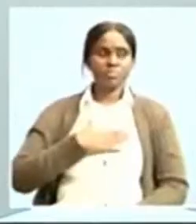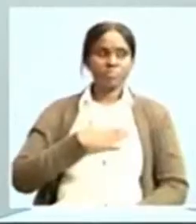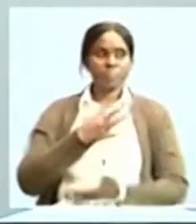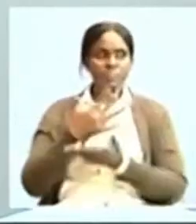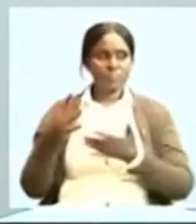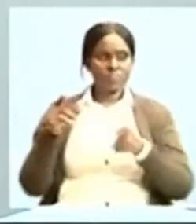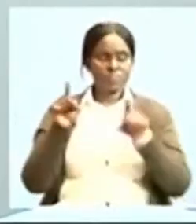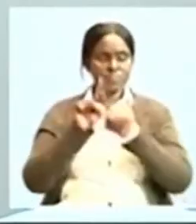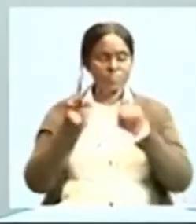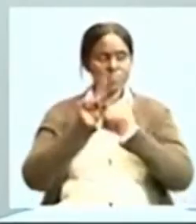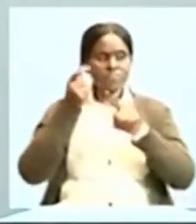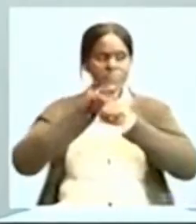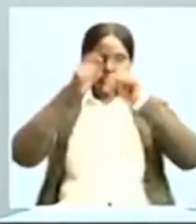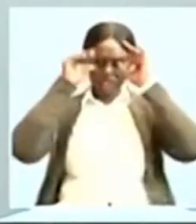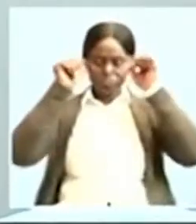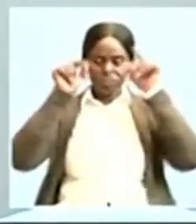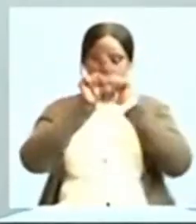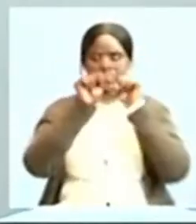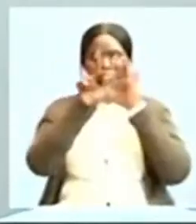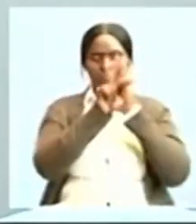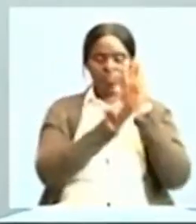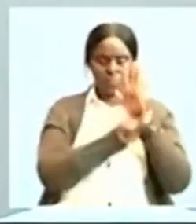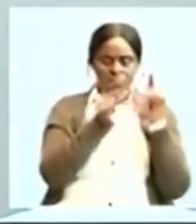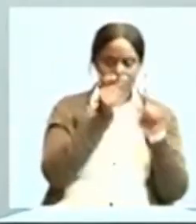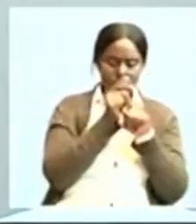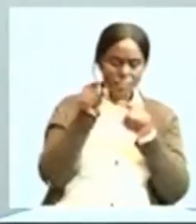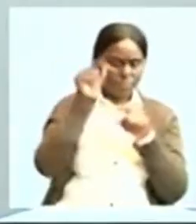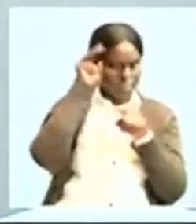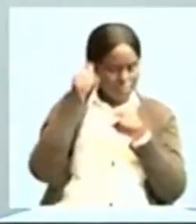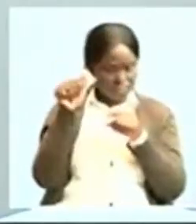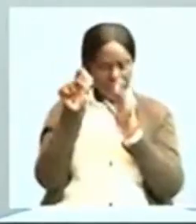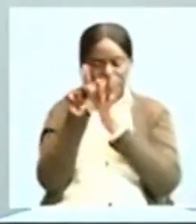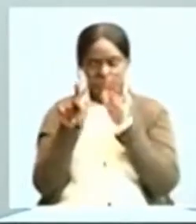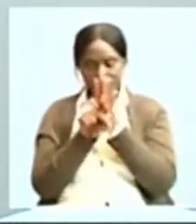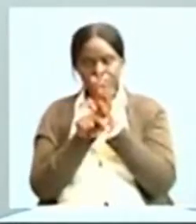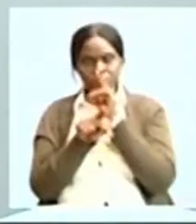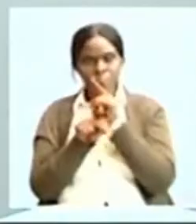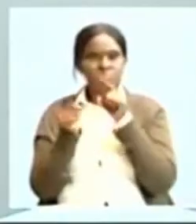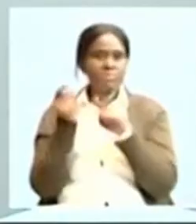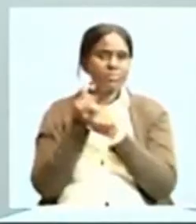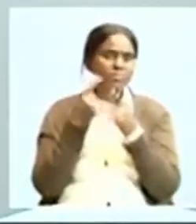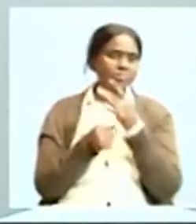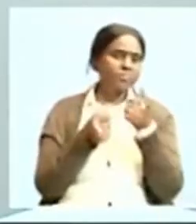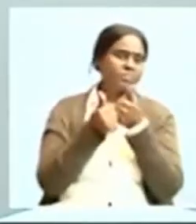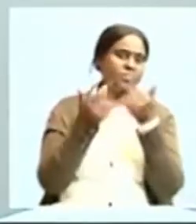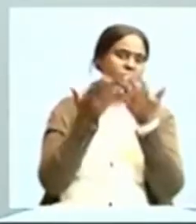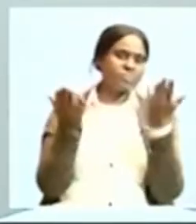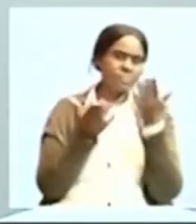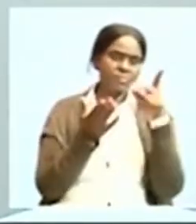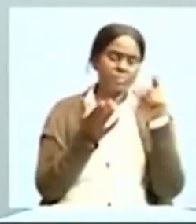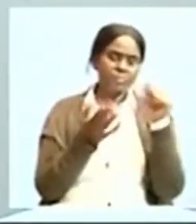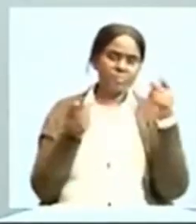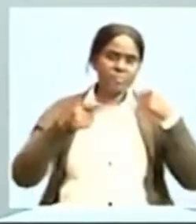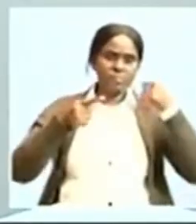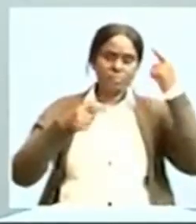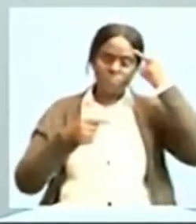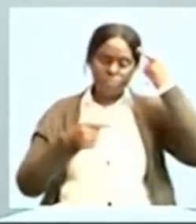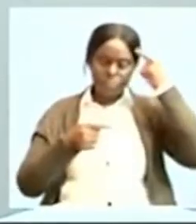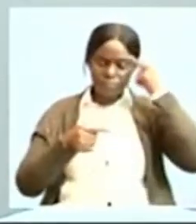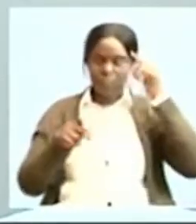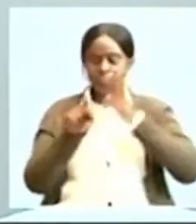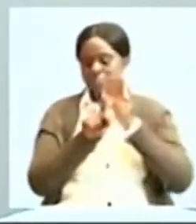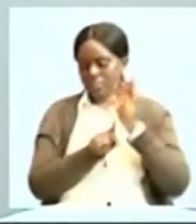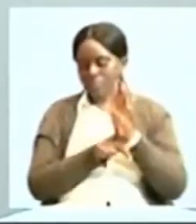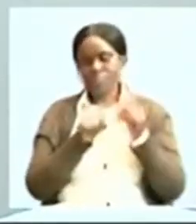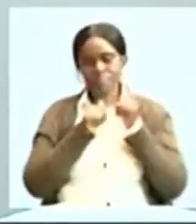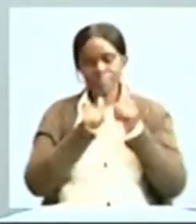something comes from the president, is policy. Comes from a minister, is policy. Coming from any PS local government, is policy.